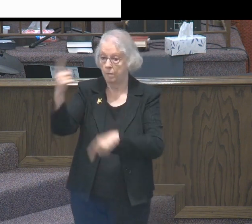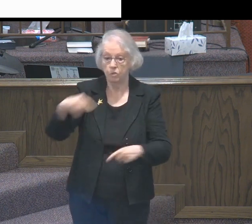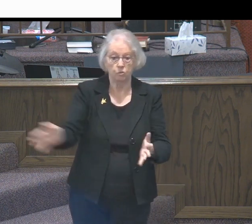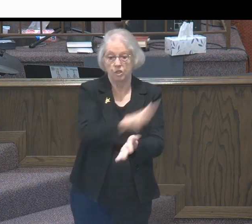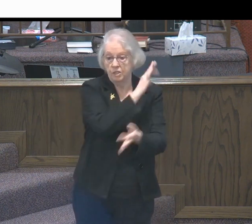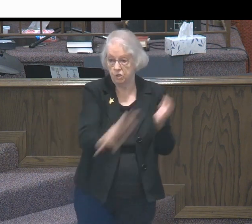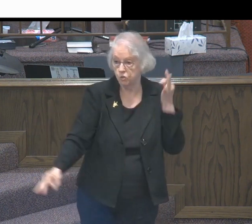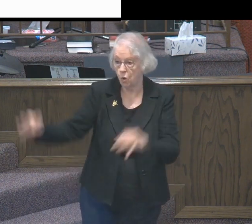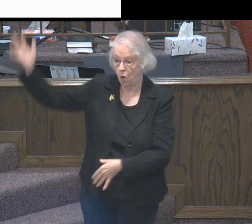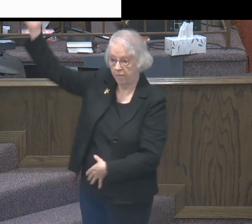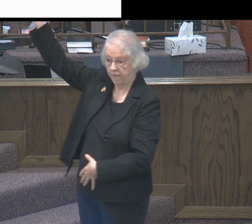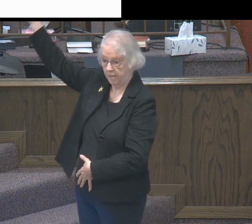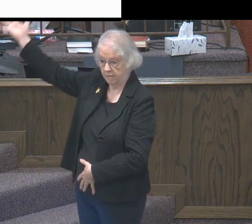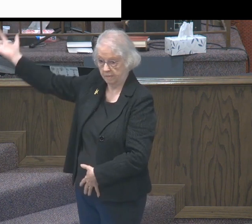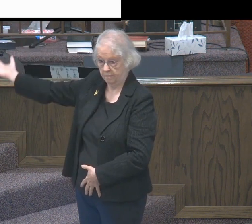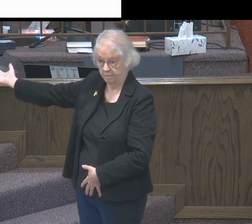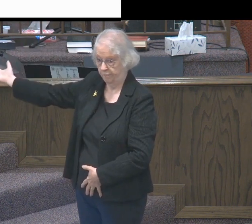the first three.